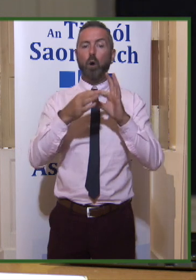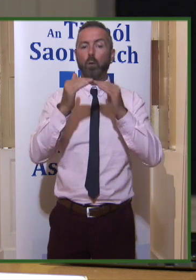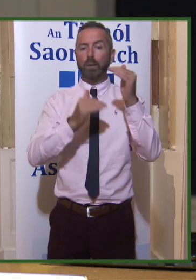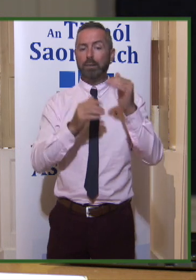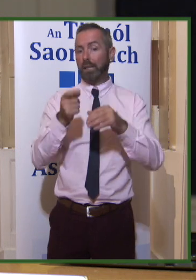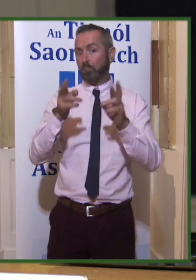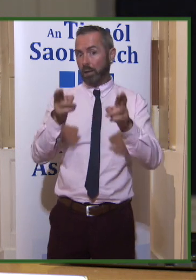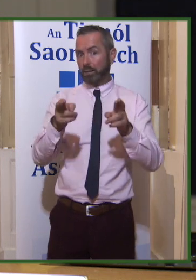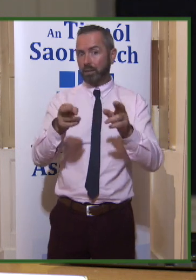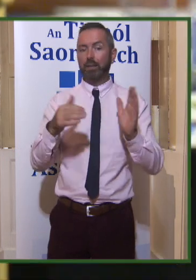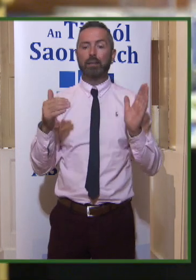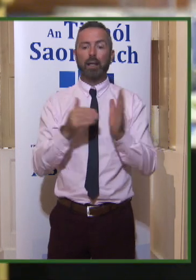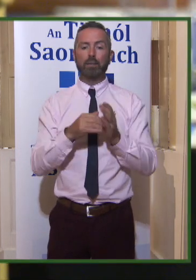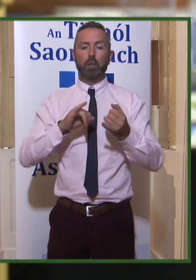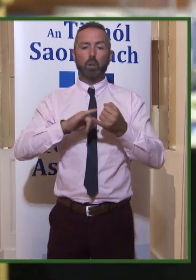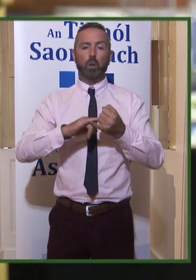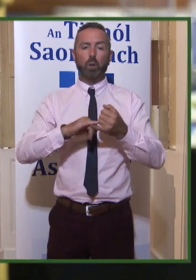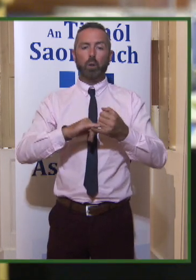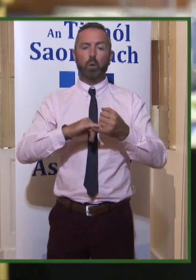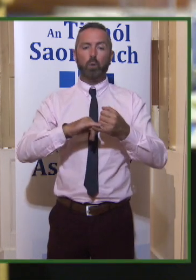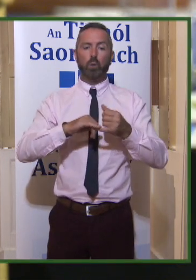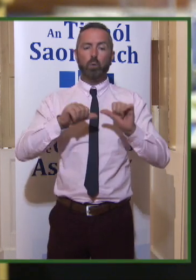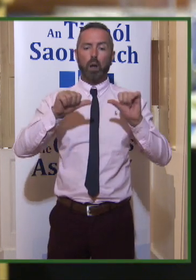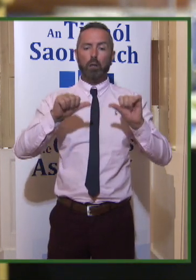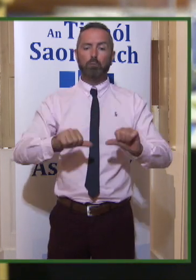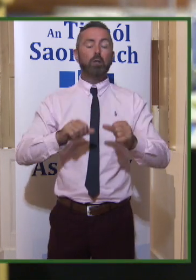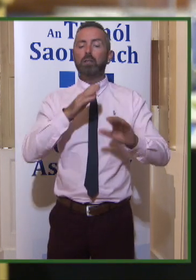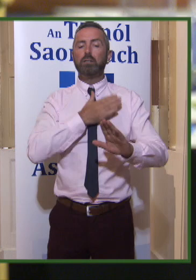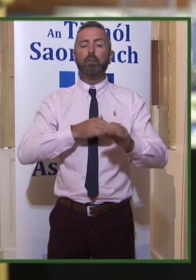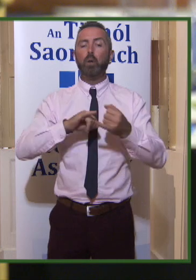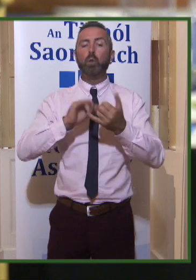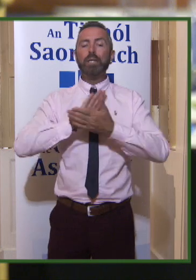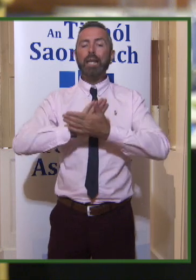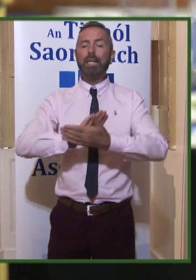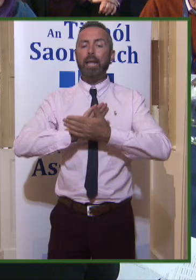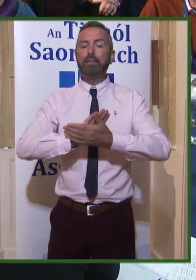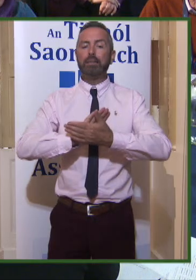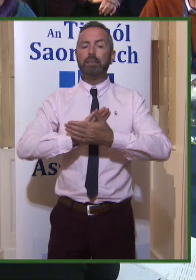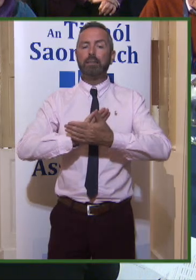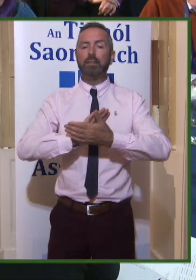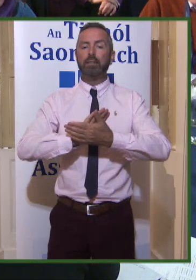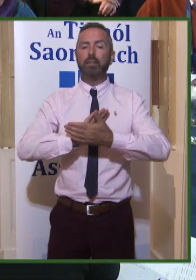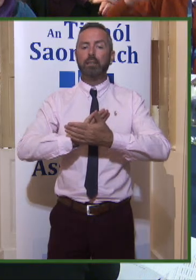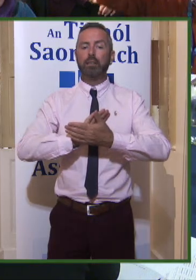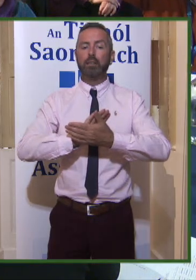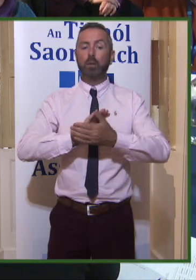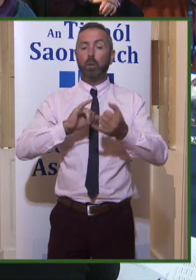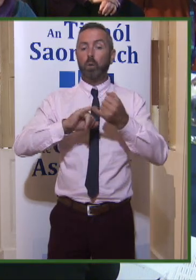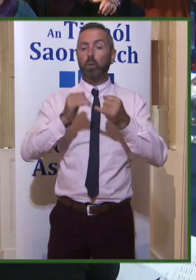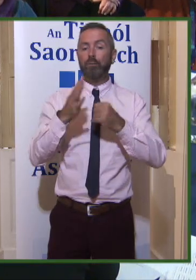that correct, Luke? Yeah. Could I have a vote of those who are against that proposal? And show of hands, please,